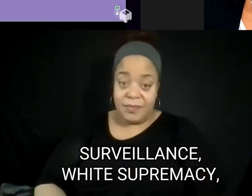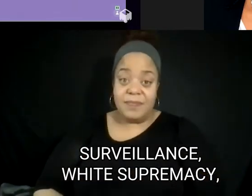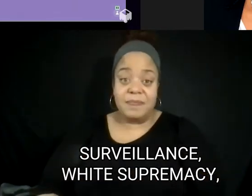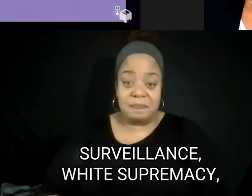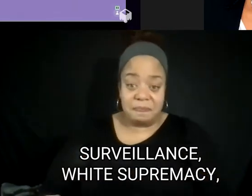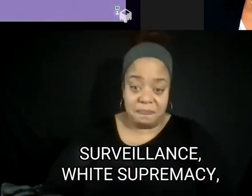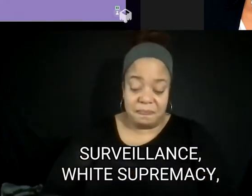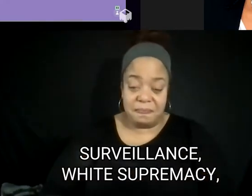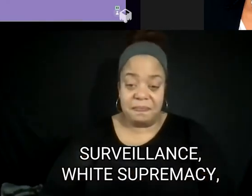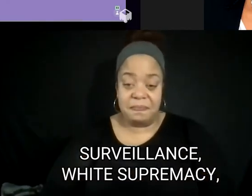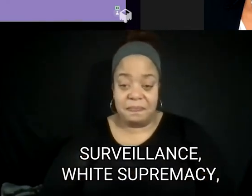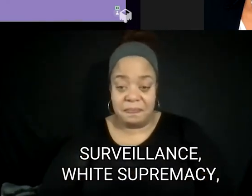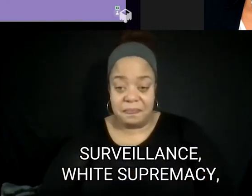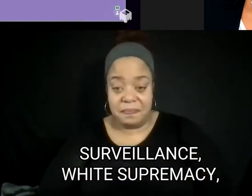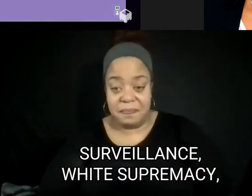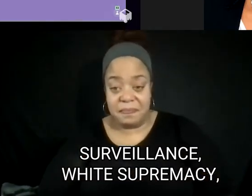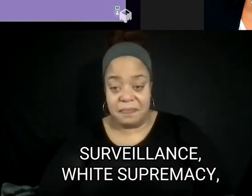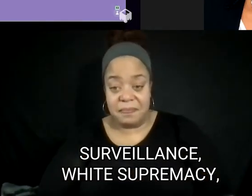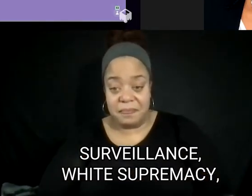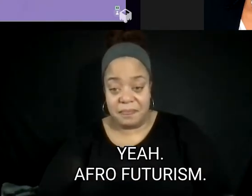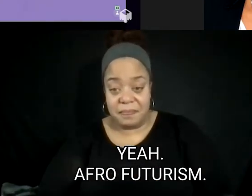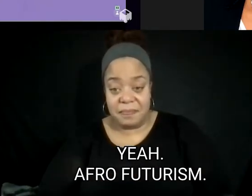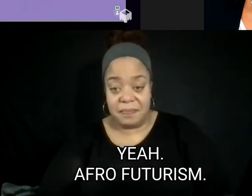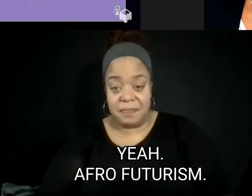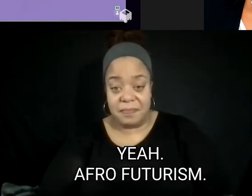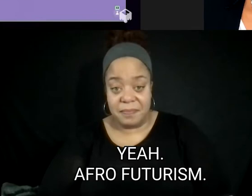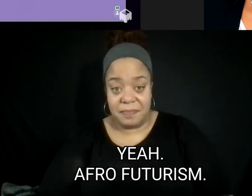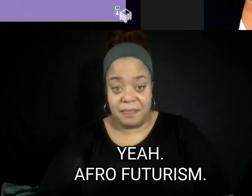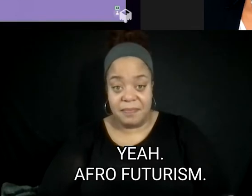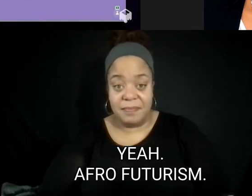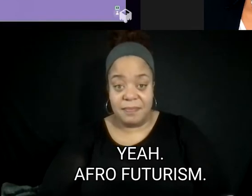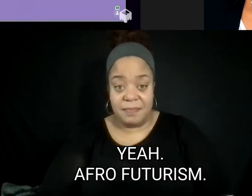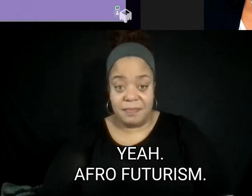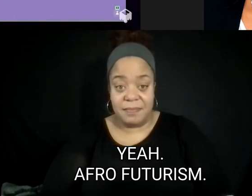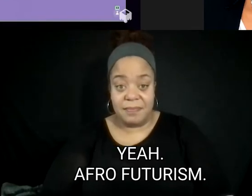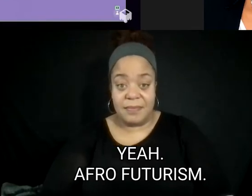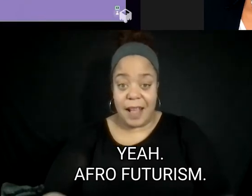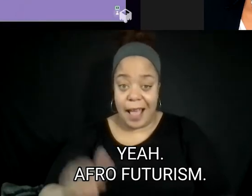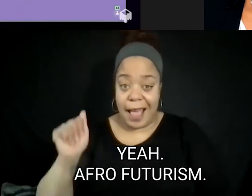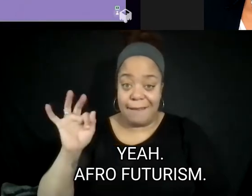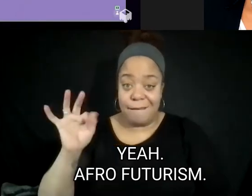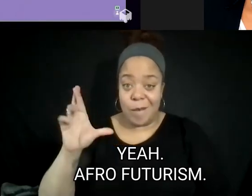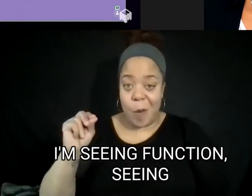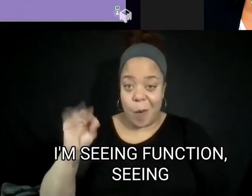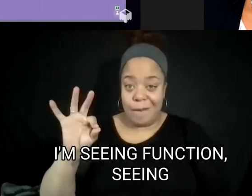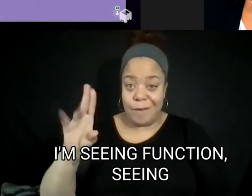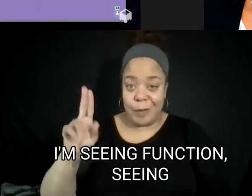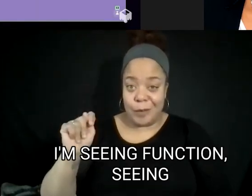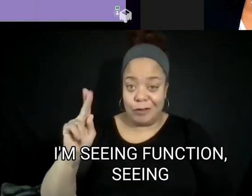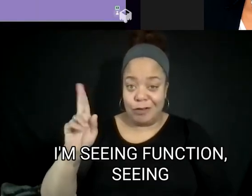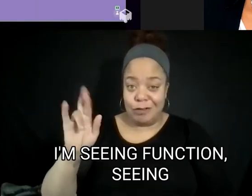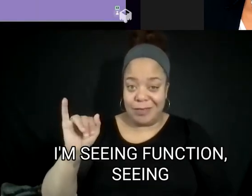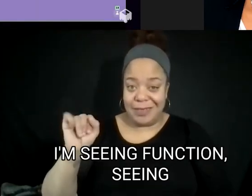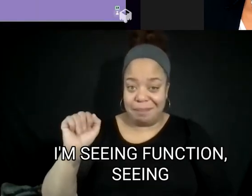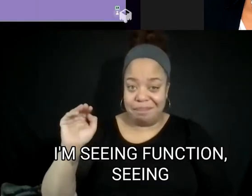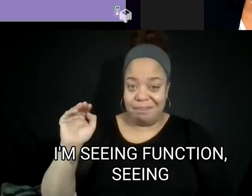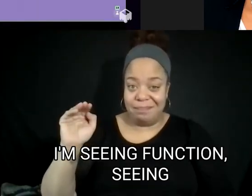I'm seeing function. I'm seeing access, tool, people getting left behind.